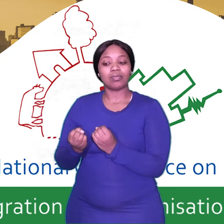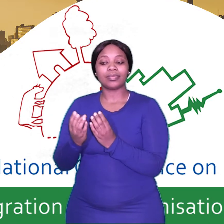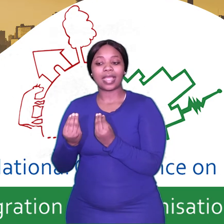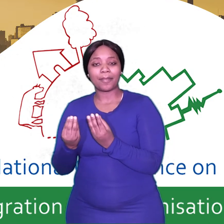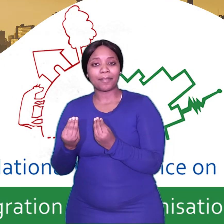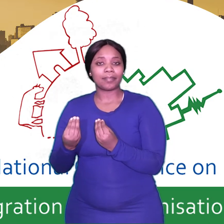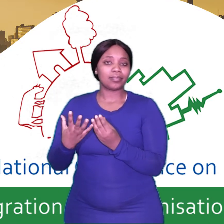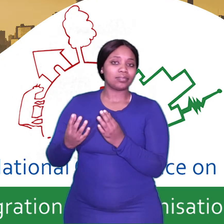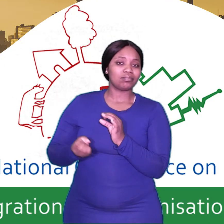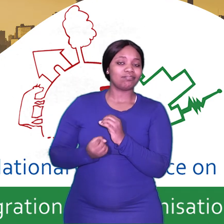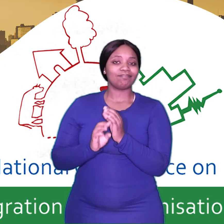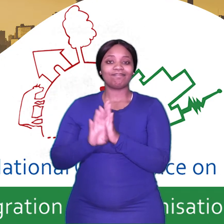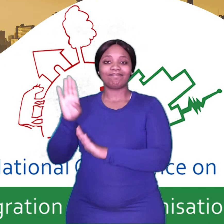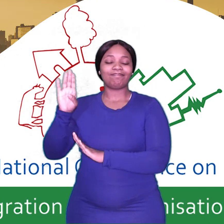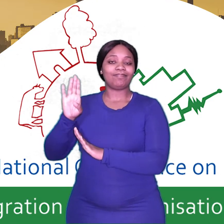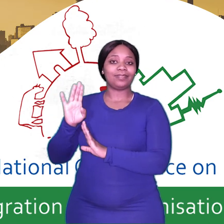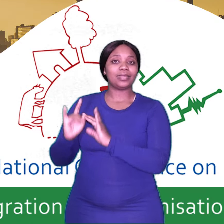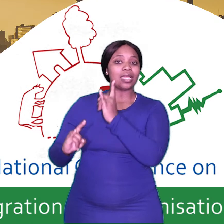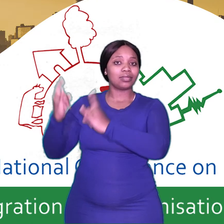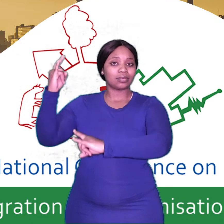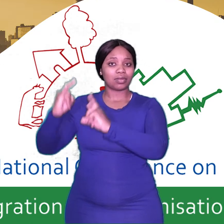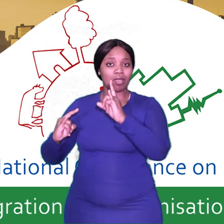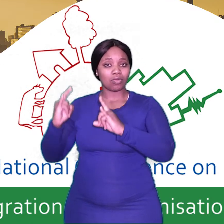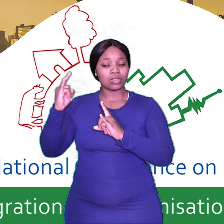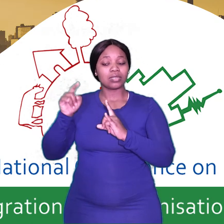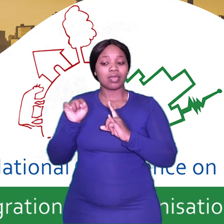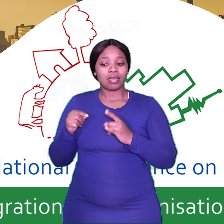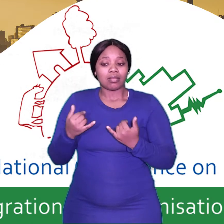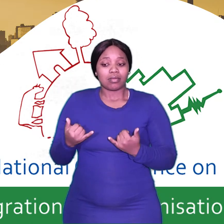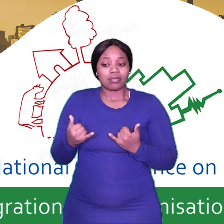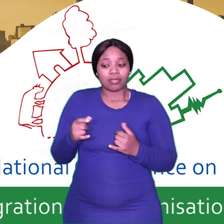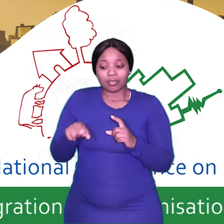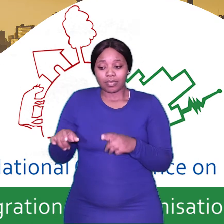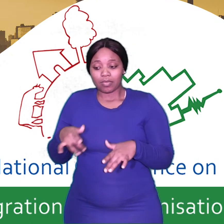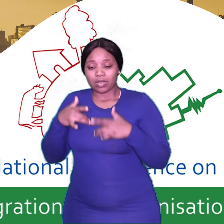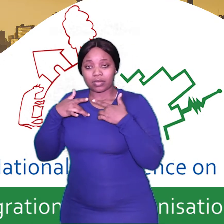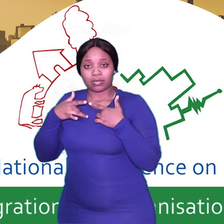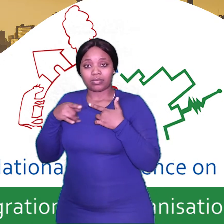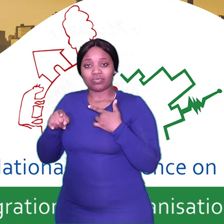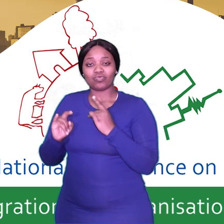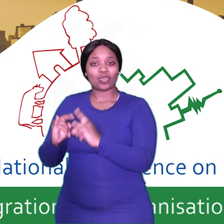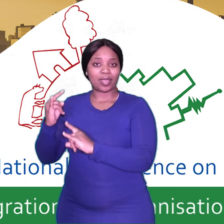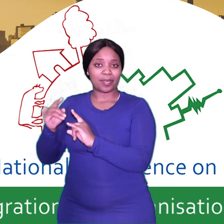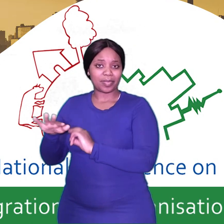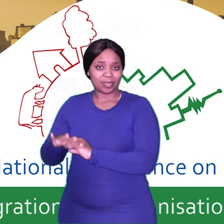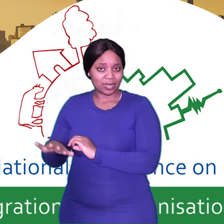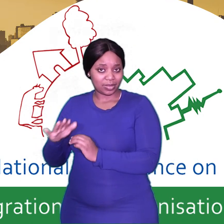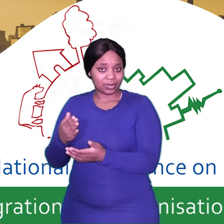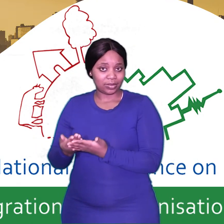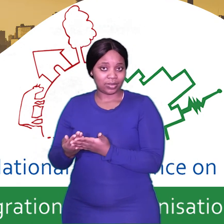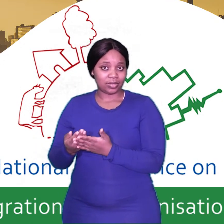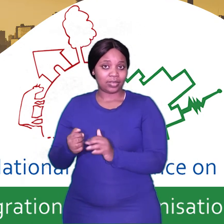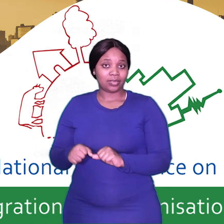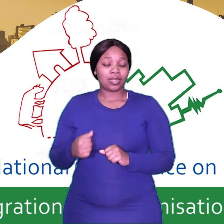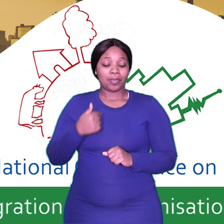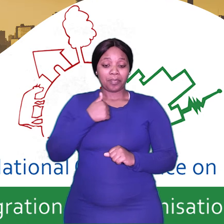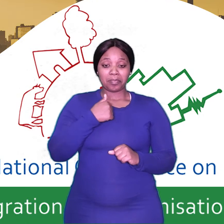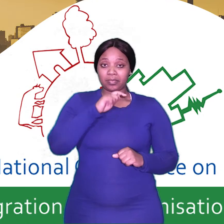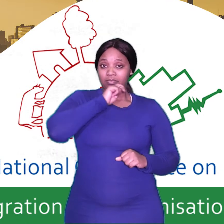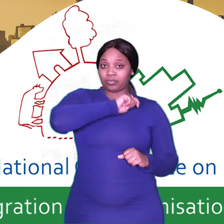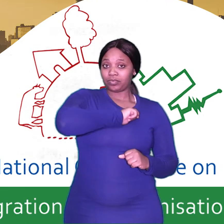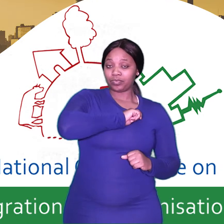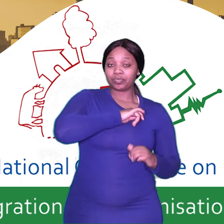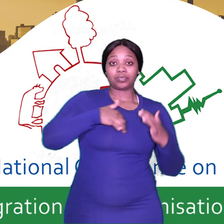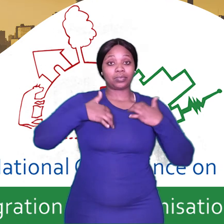and reclassifications of settlements into urban areas. I was quite excited to